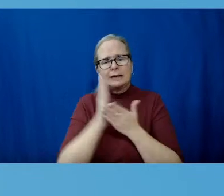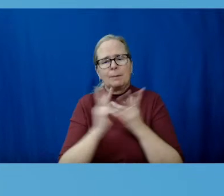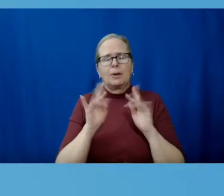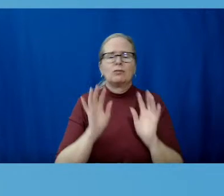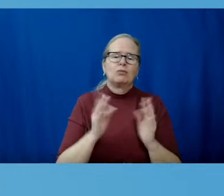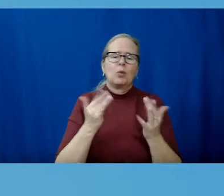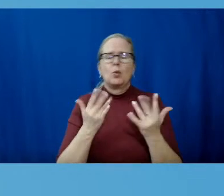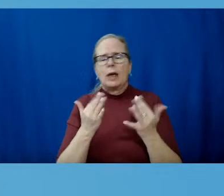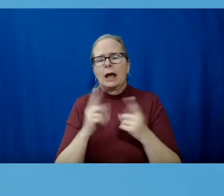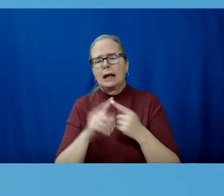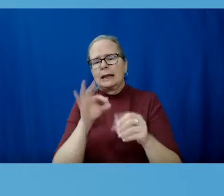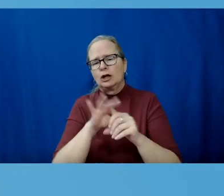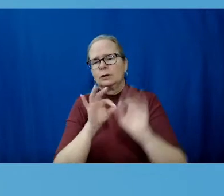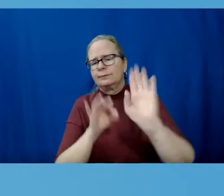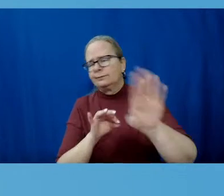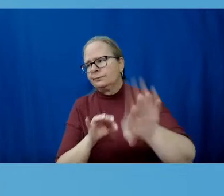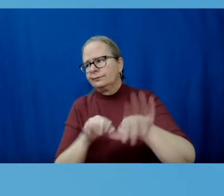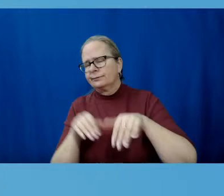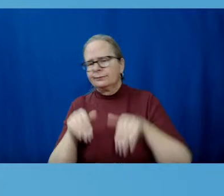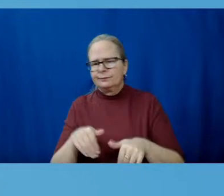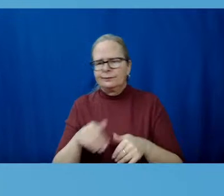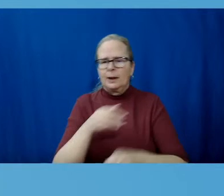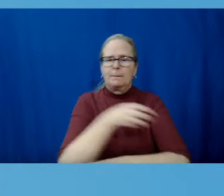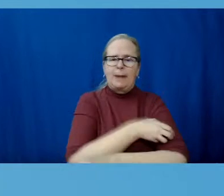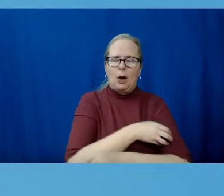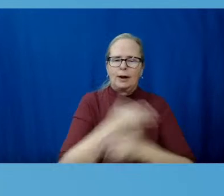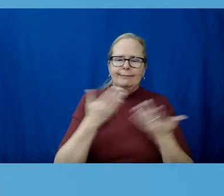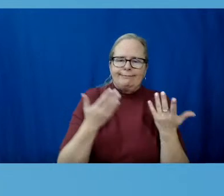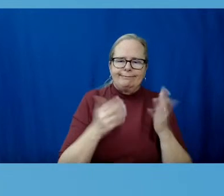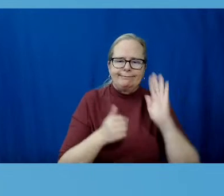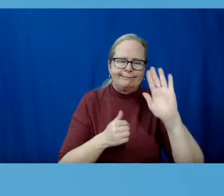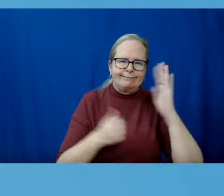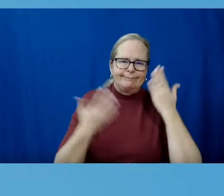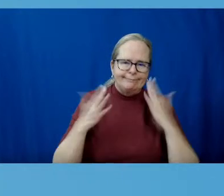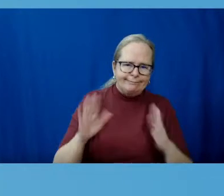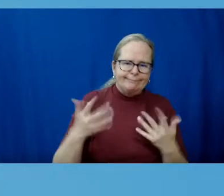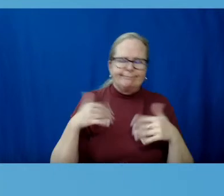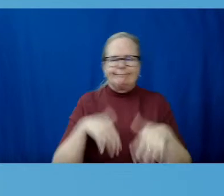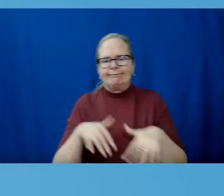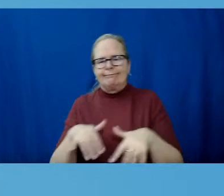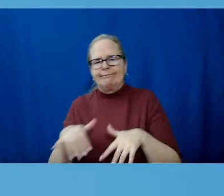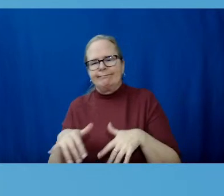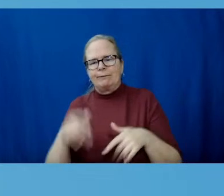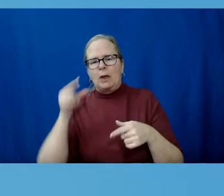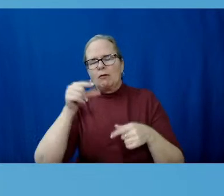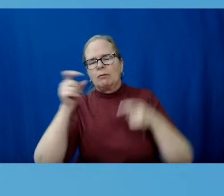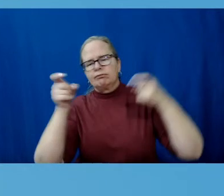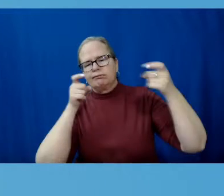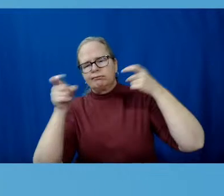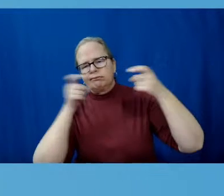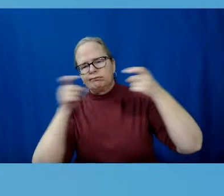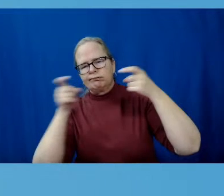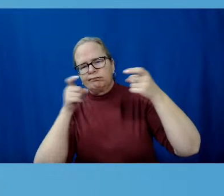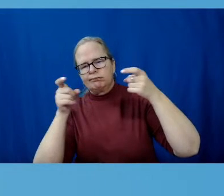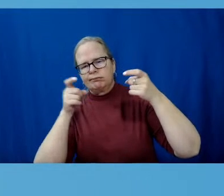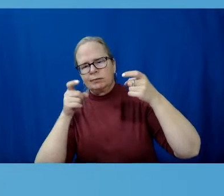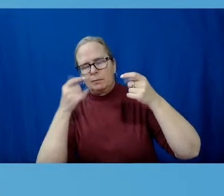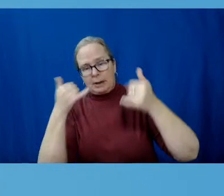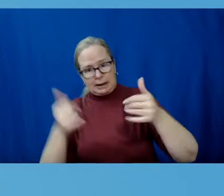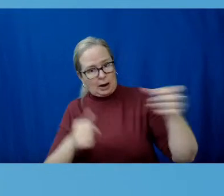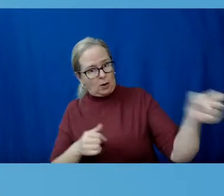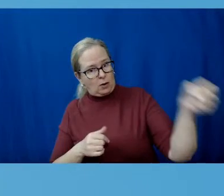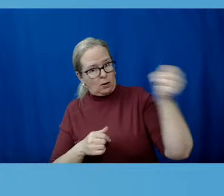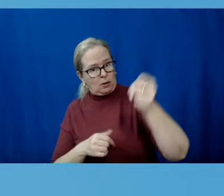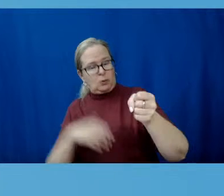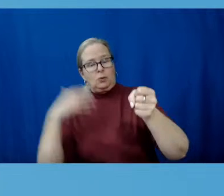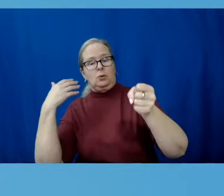over once the people in power, and then people start to realize how important these governments are to their lives. The